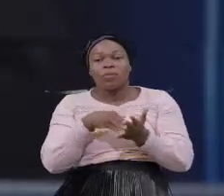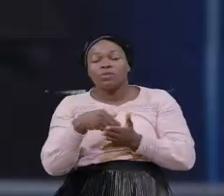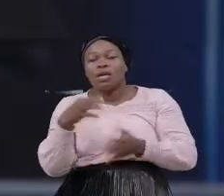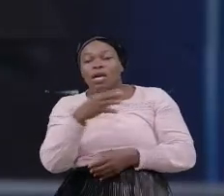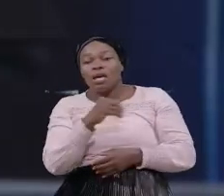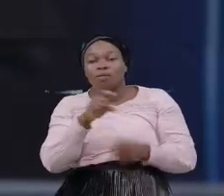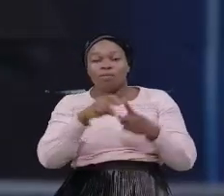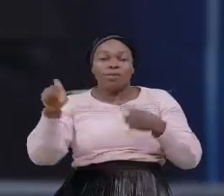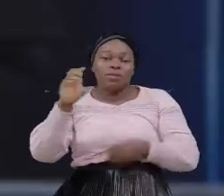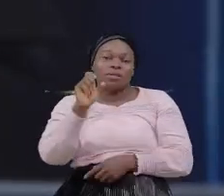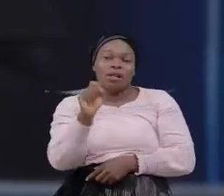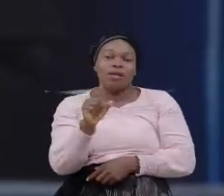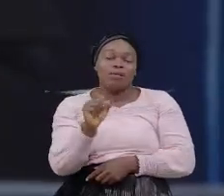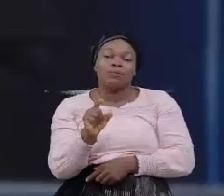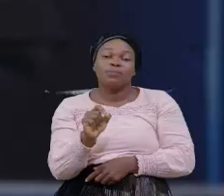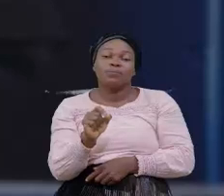verse 11,